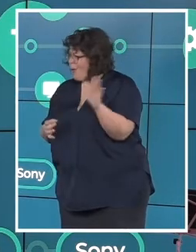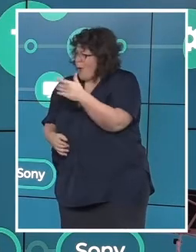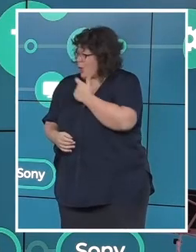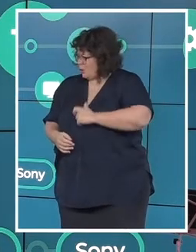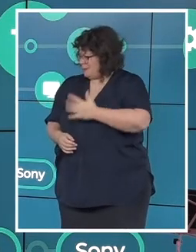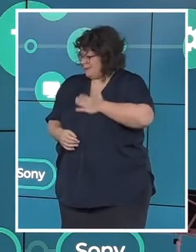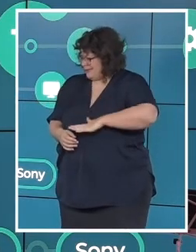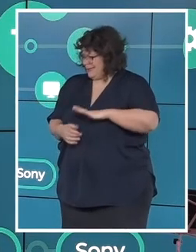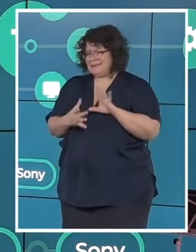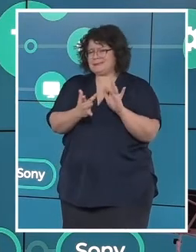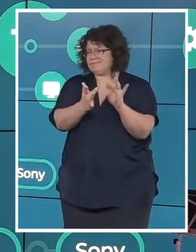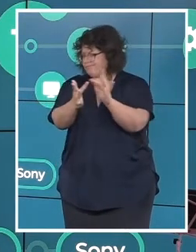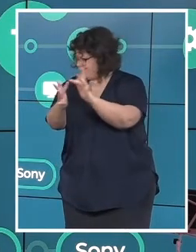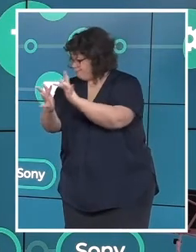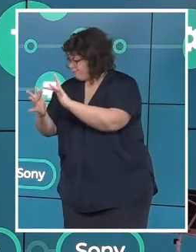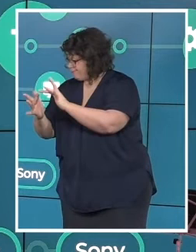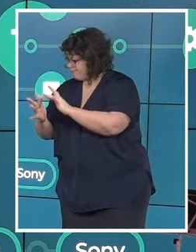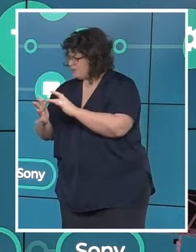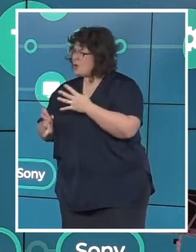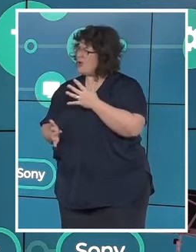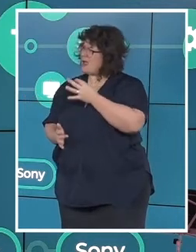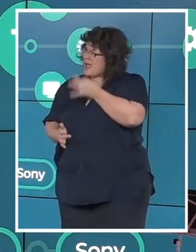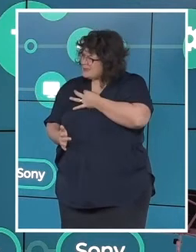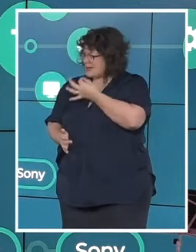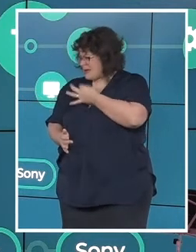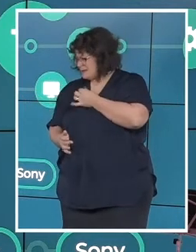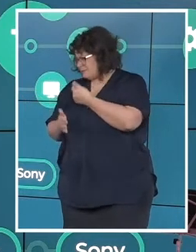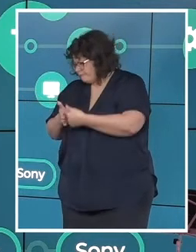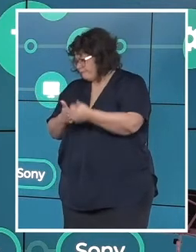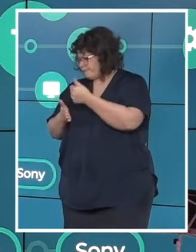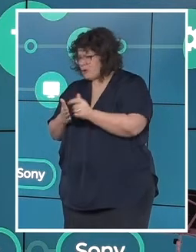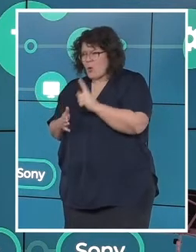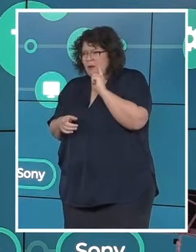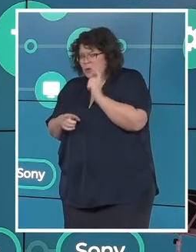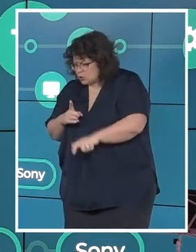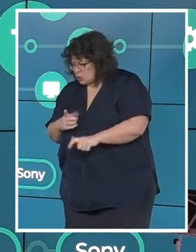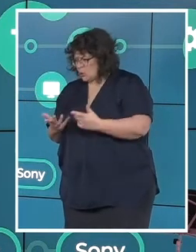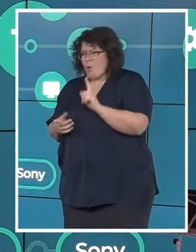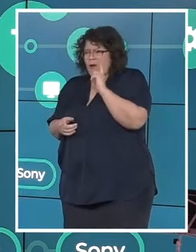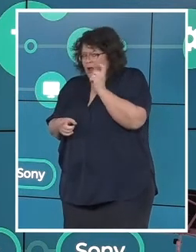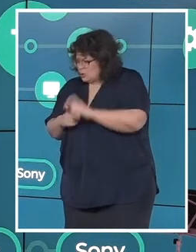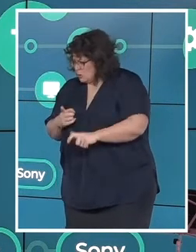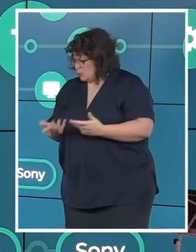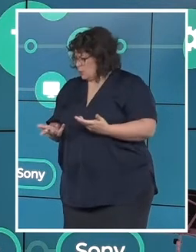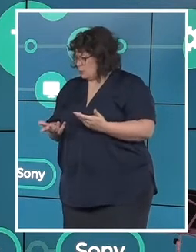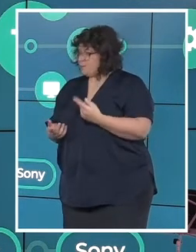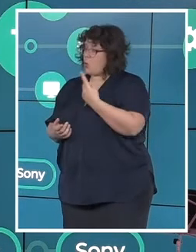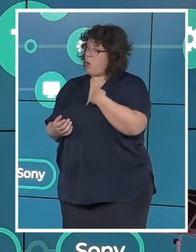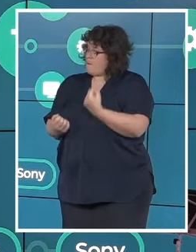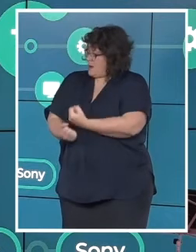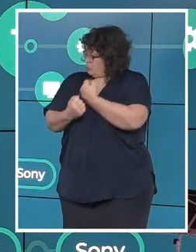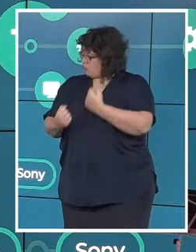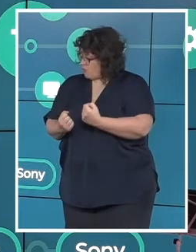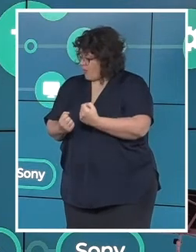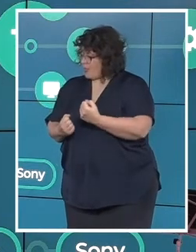do? And one of my strengths is my sense of touch. So I was exploring solutions